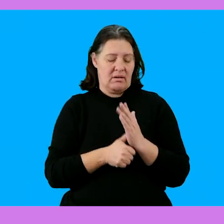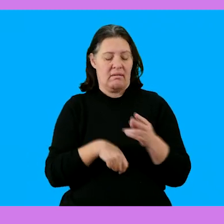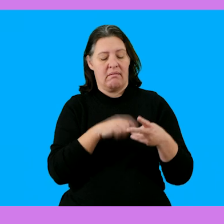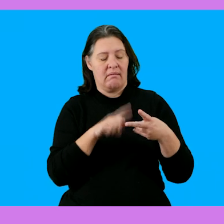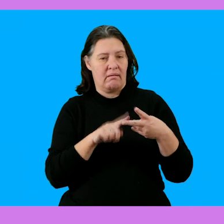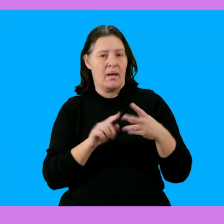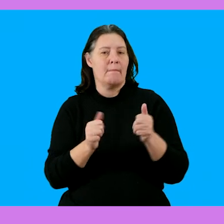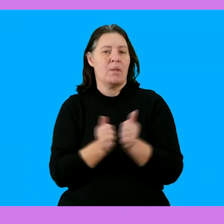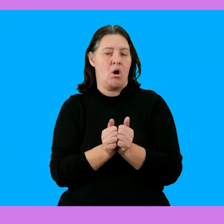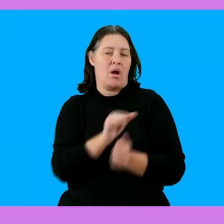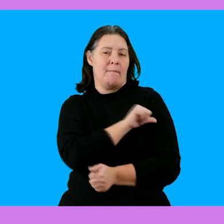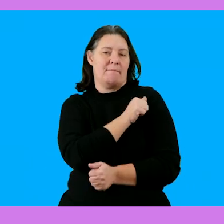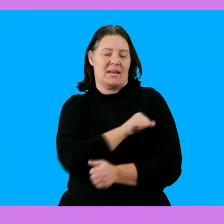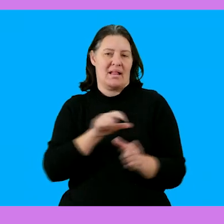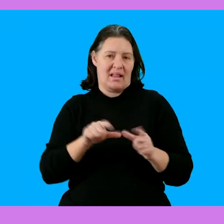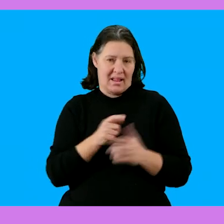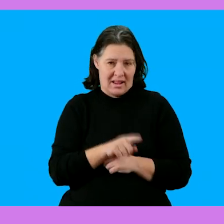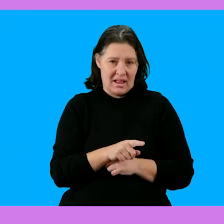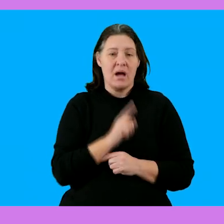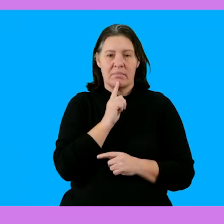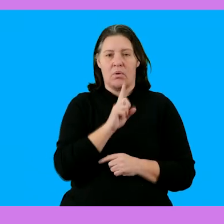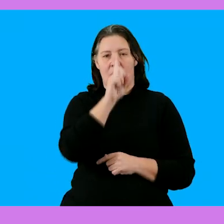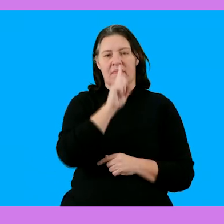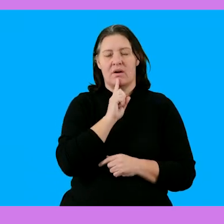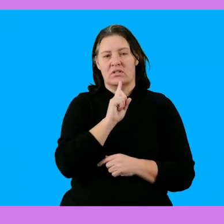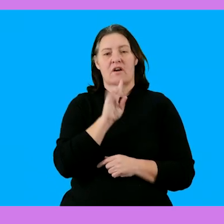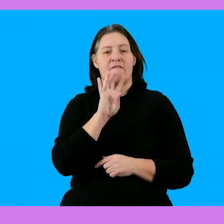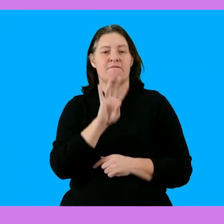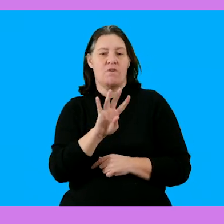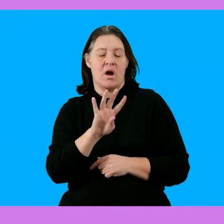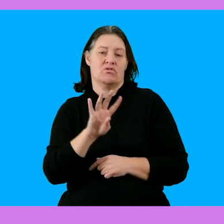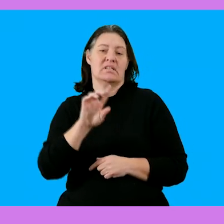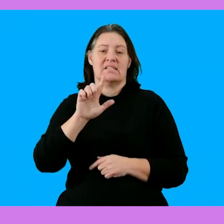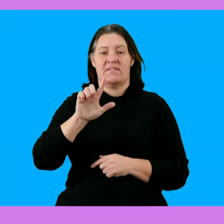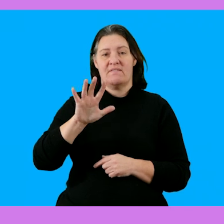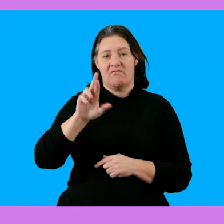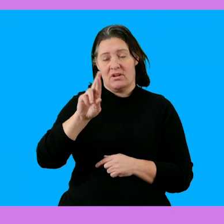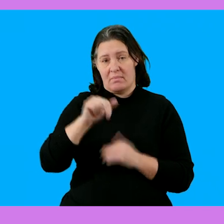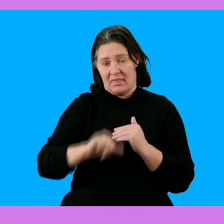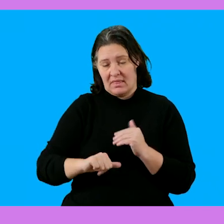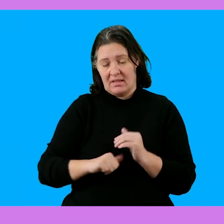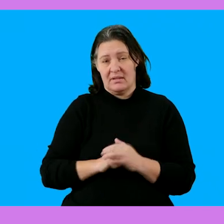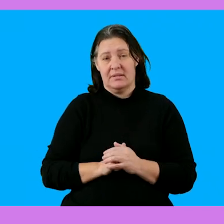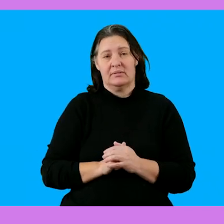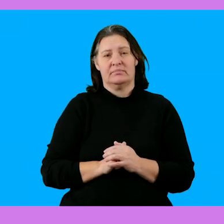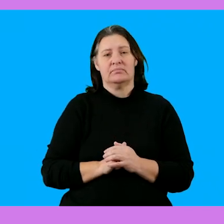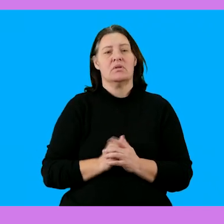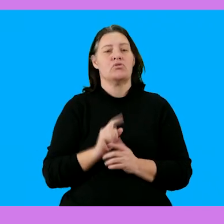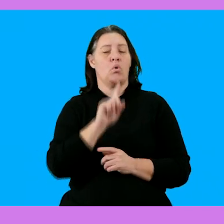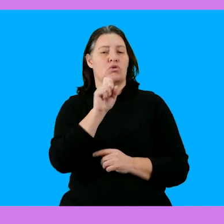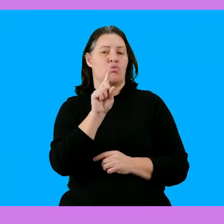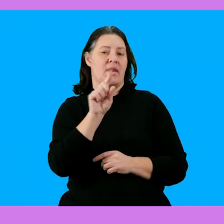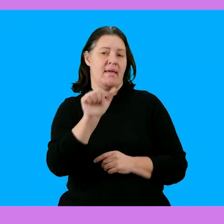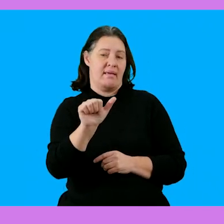pension fund, and she also belongs to a medical aid scheme where she contributes 1,475 Rand per month.